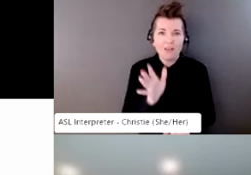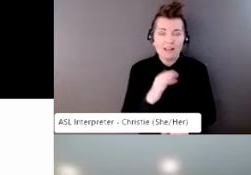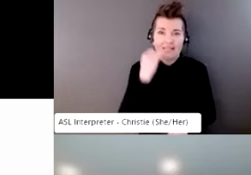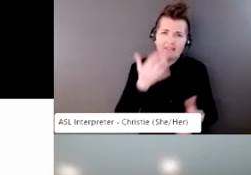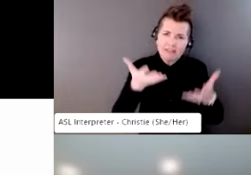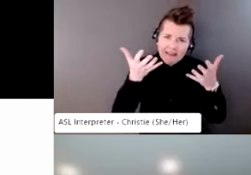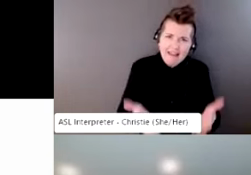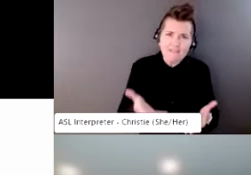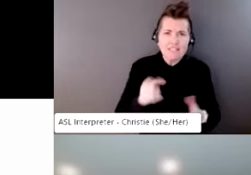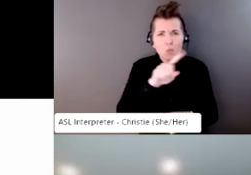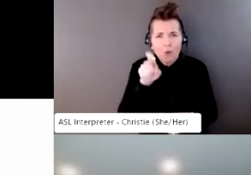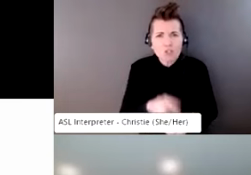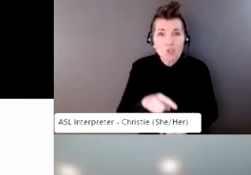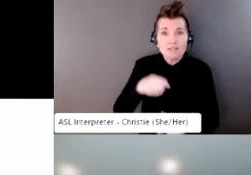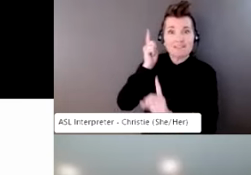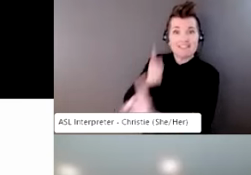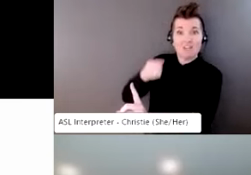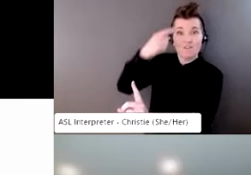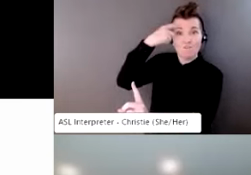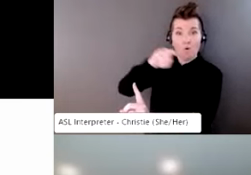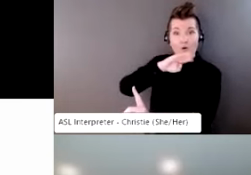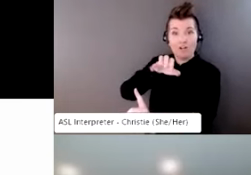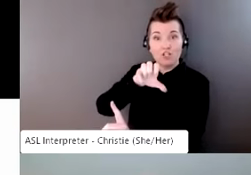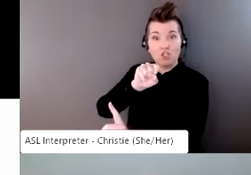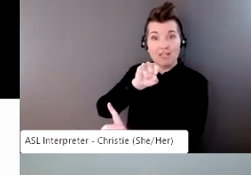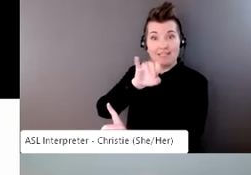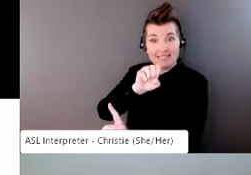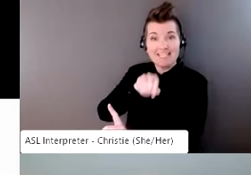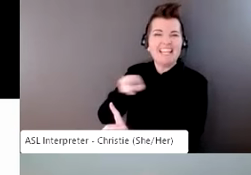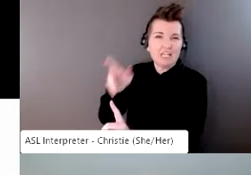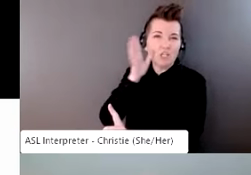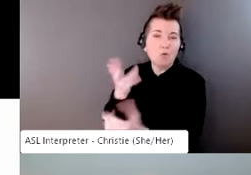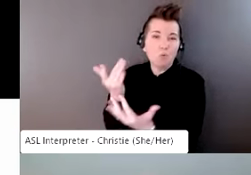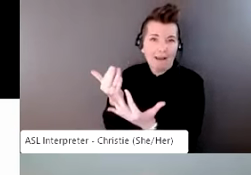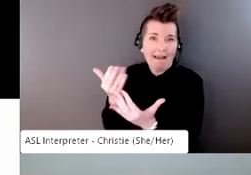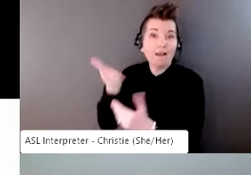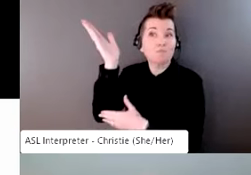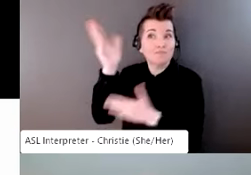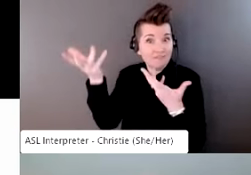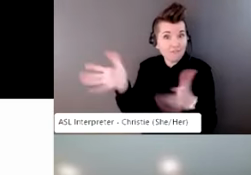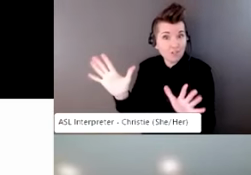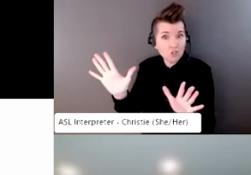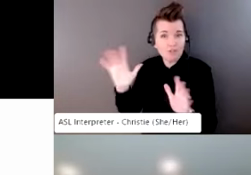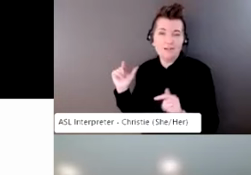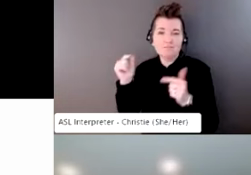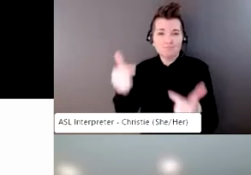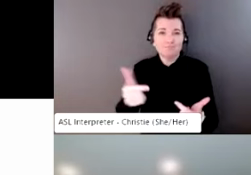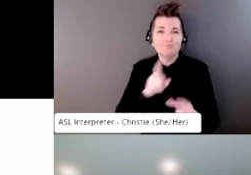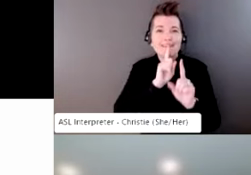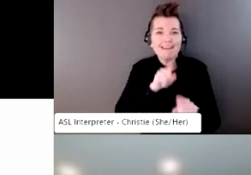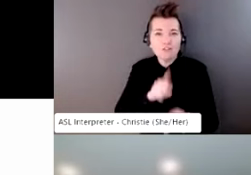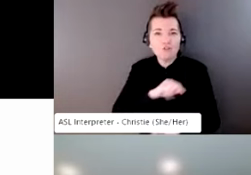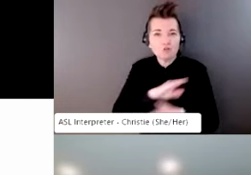questions for Jesse, they will be handled at the end. We'll take about 10 to 15 minutes to answer the